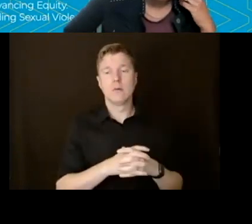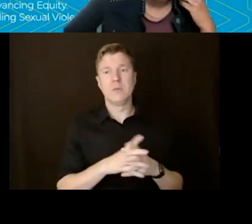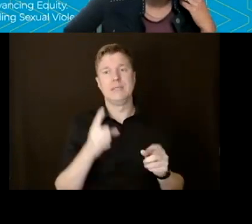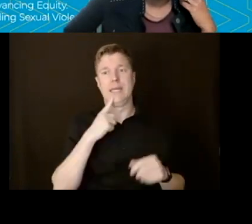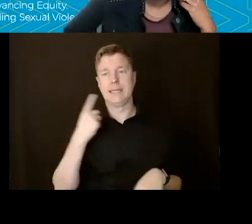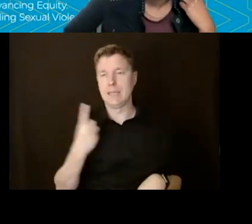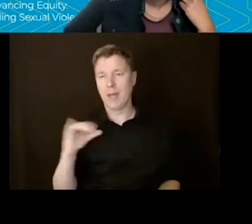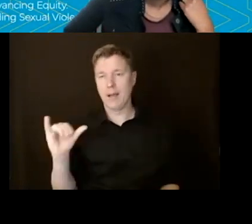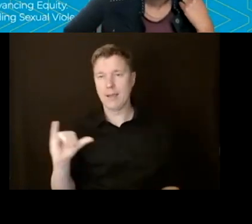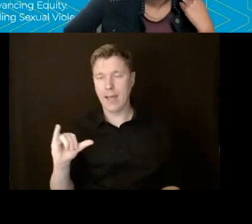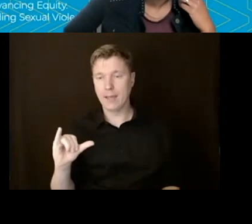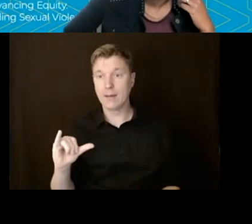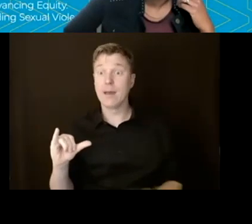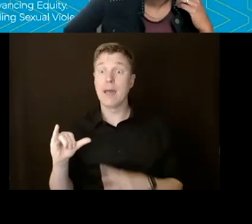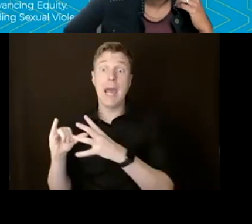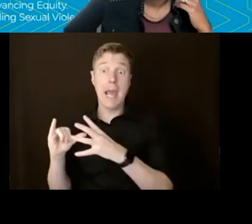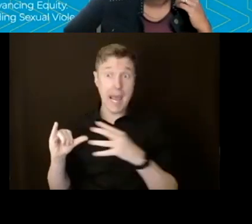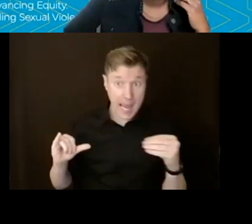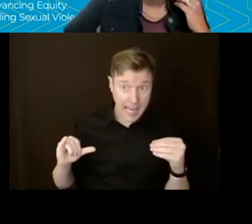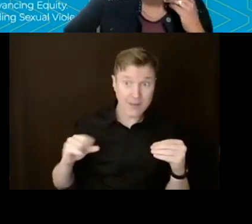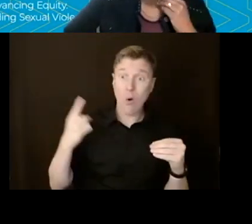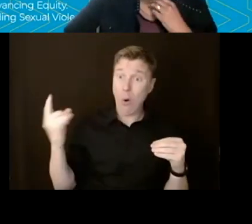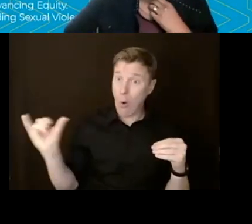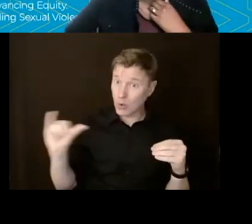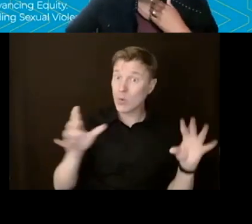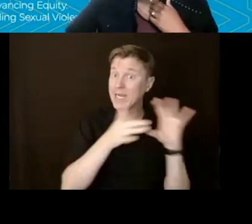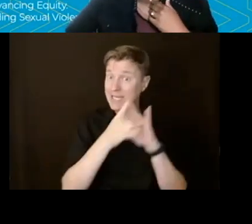something like, and also connected to that, instead of